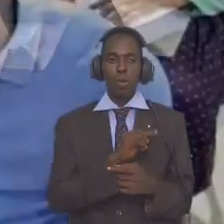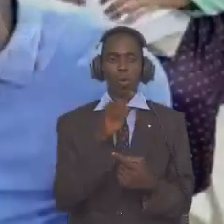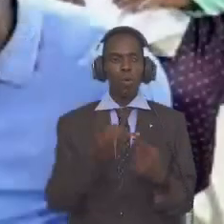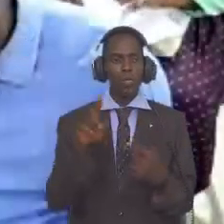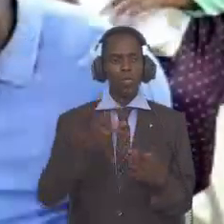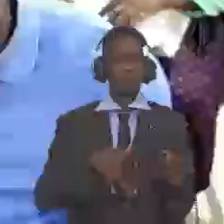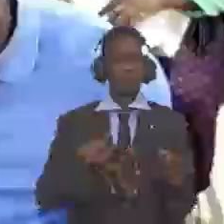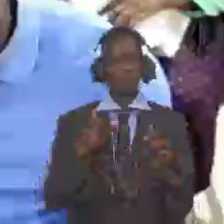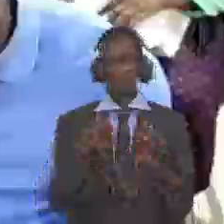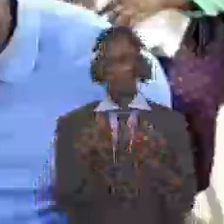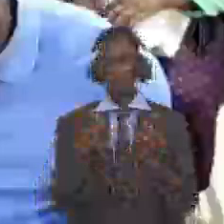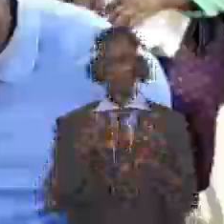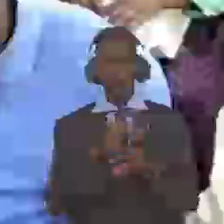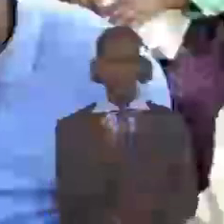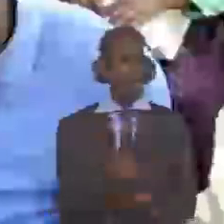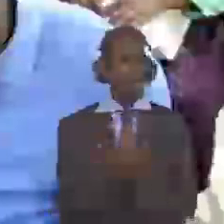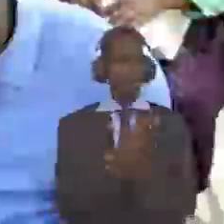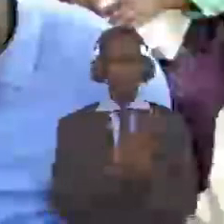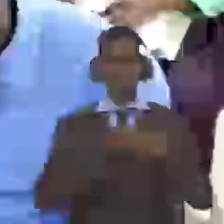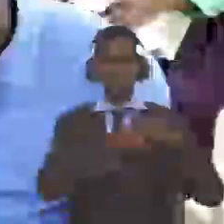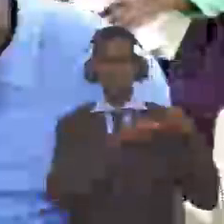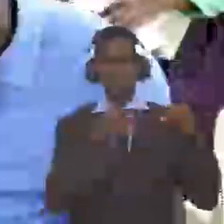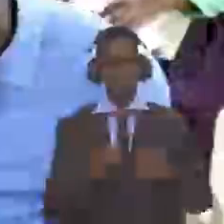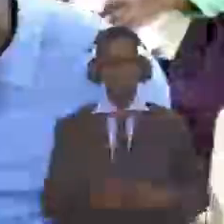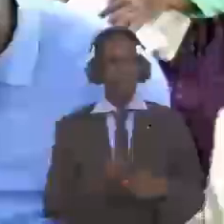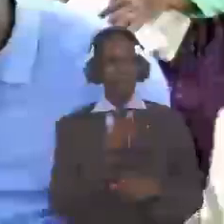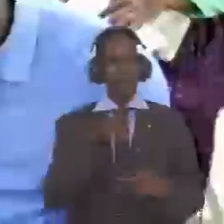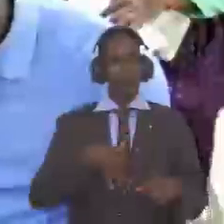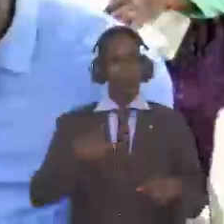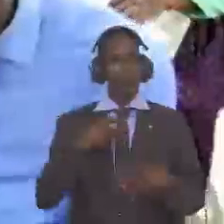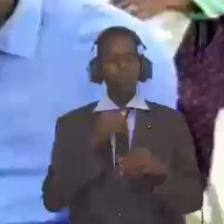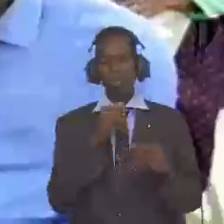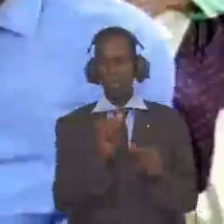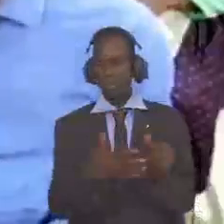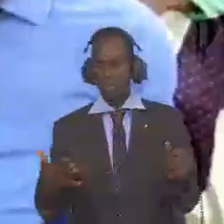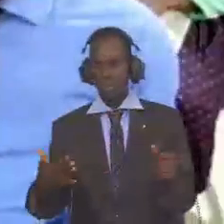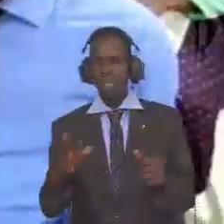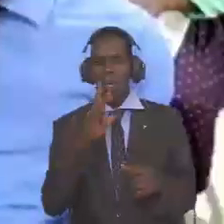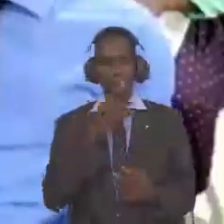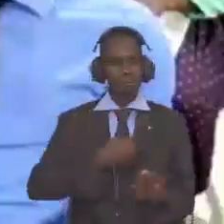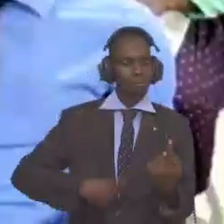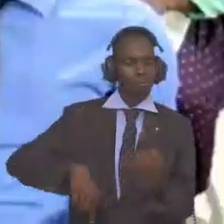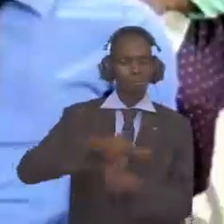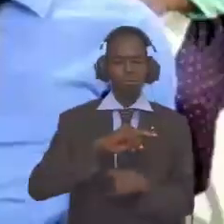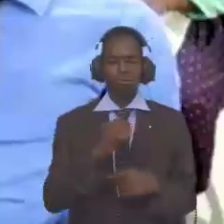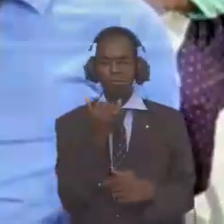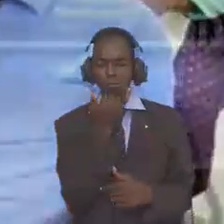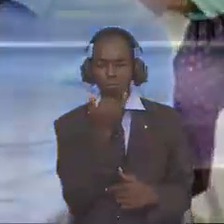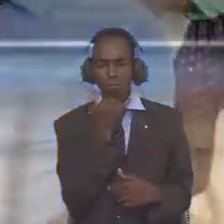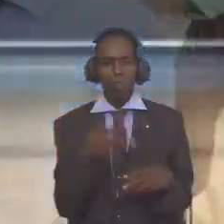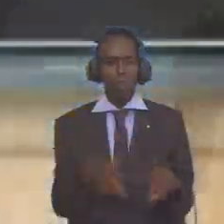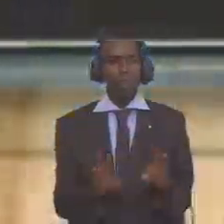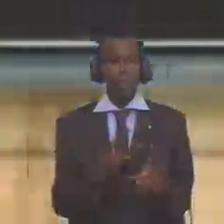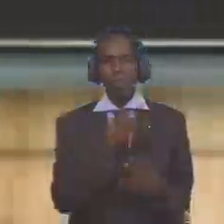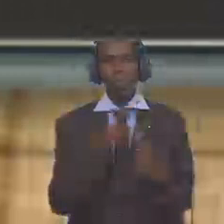feel helpless and powerless, when it appears things have turned upright upside down, when it appears that your